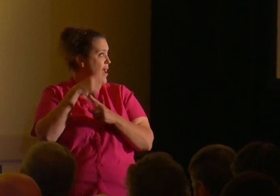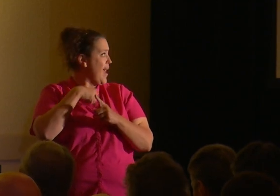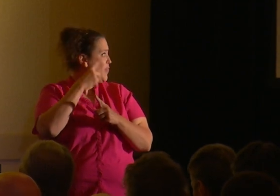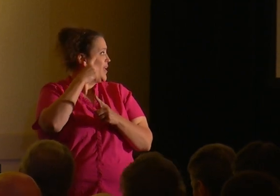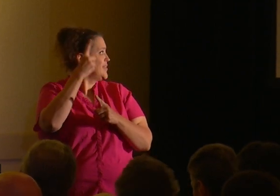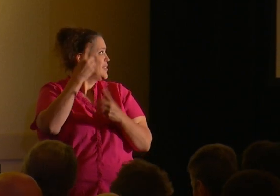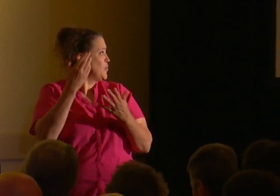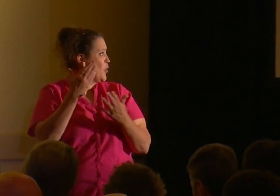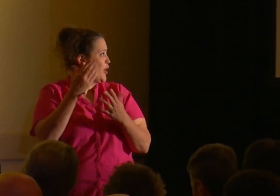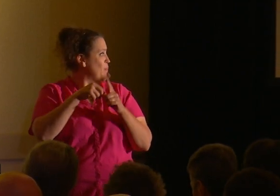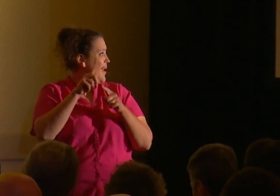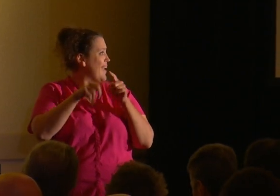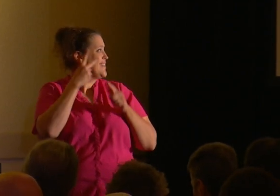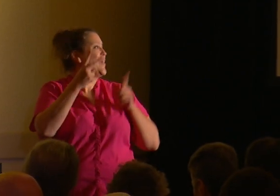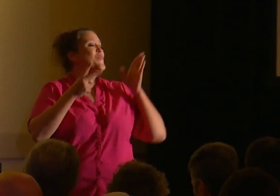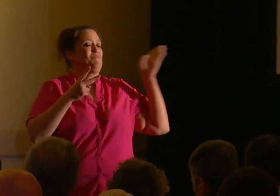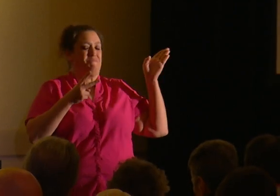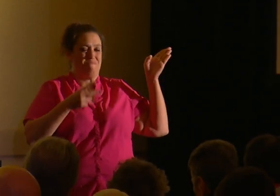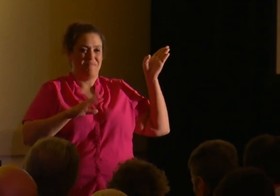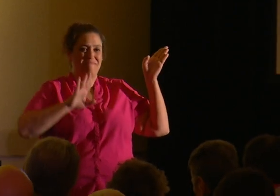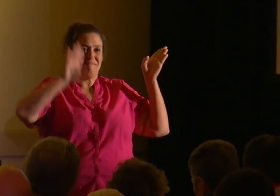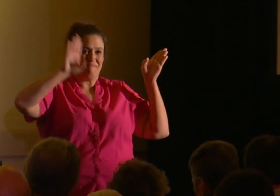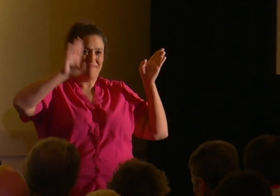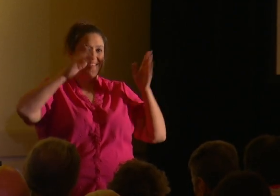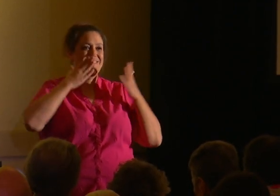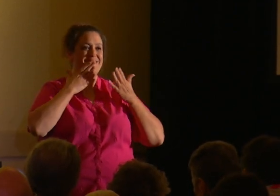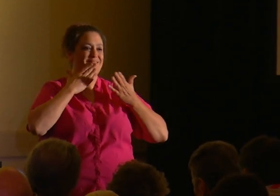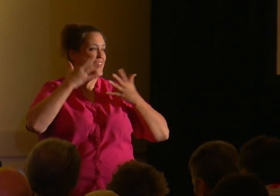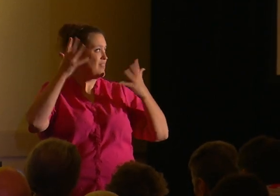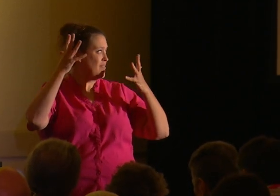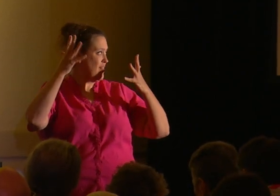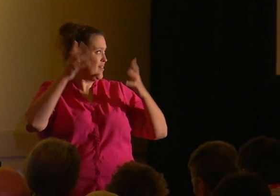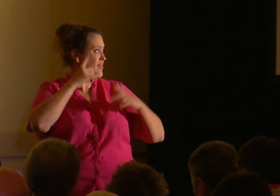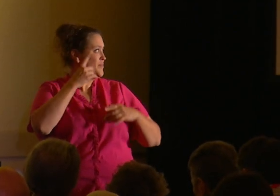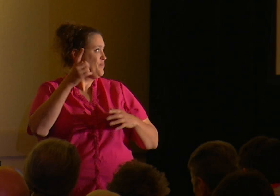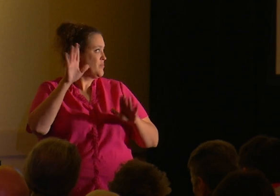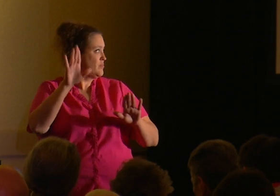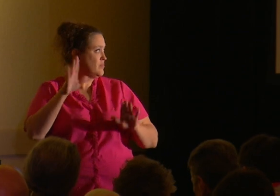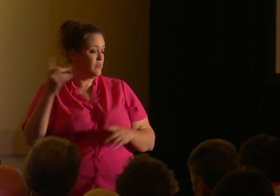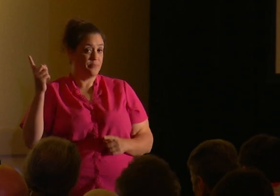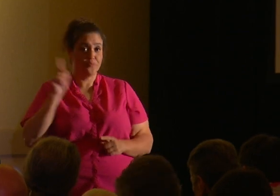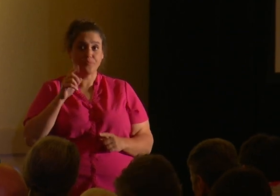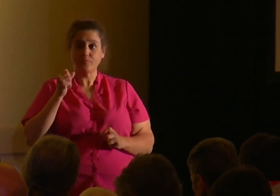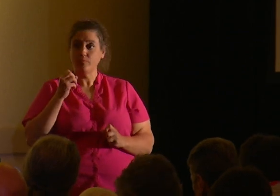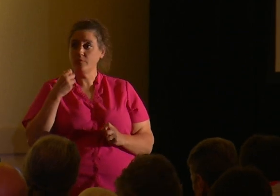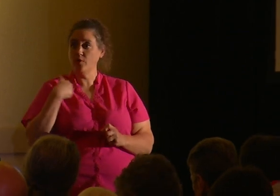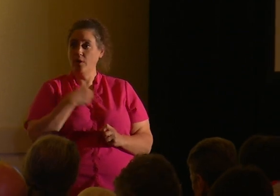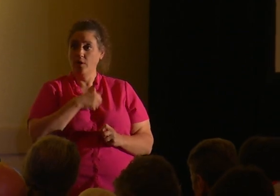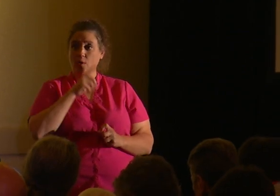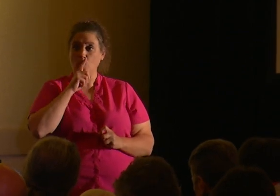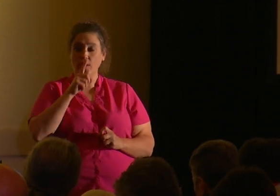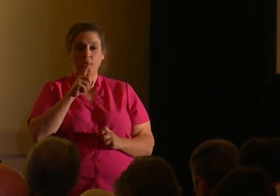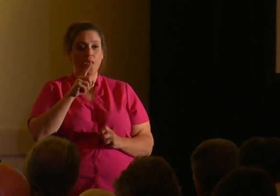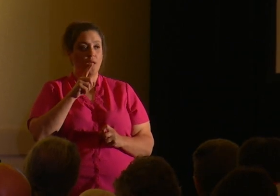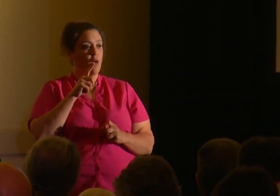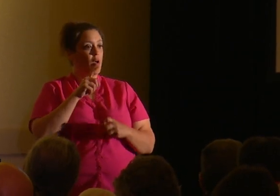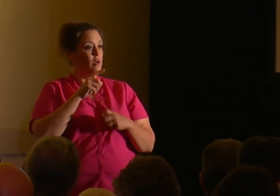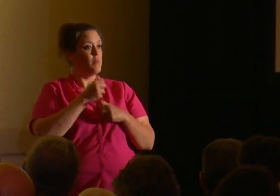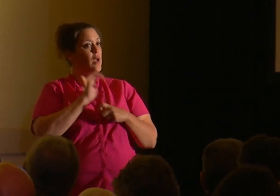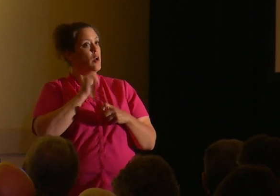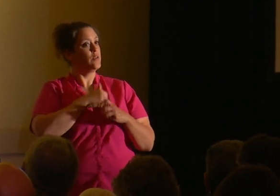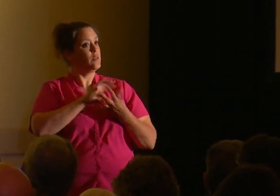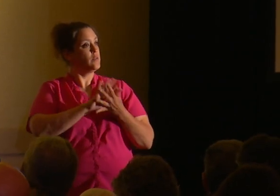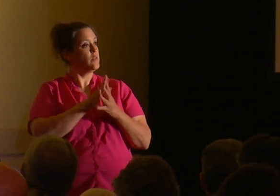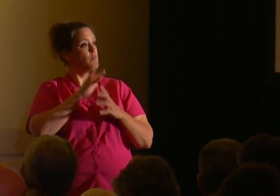So, thank you. Yay. Super. So, we are normalizing ourselves. We